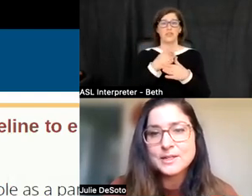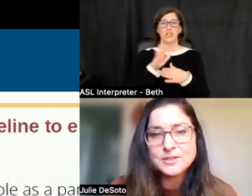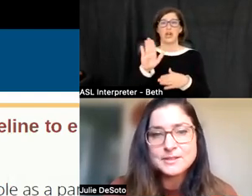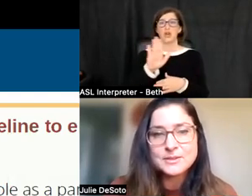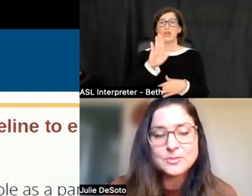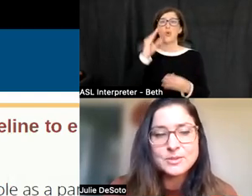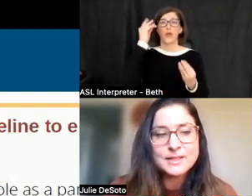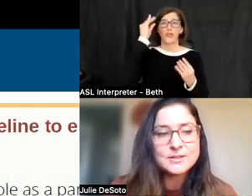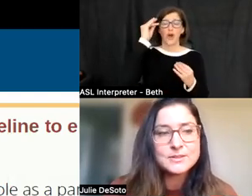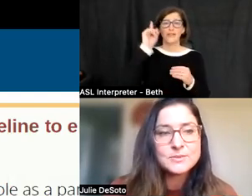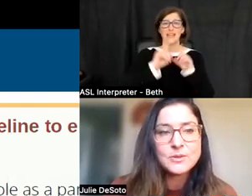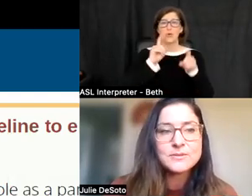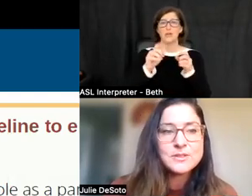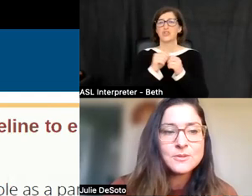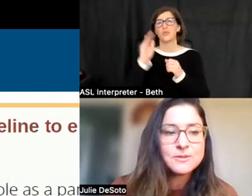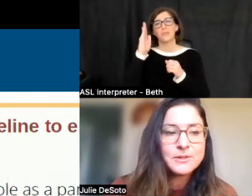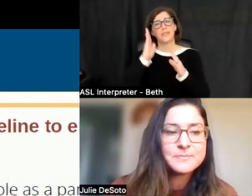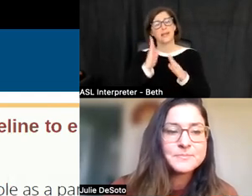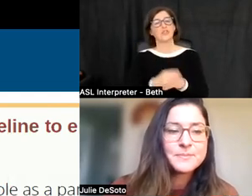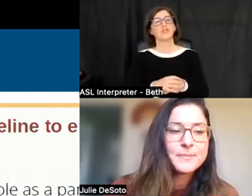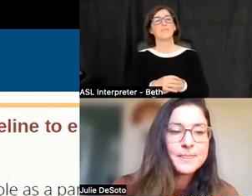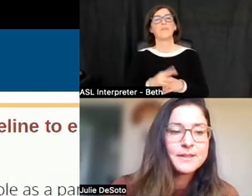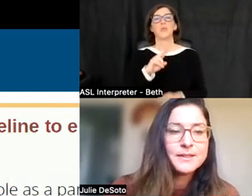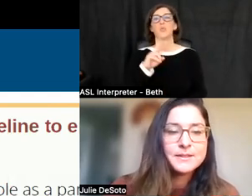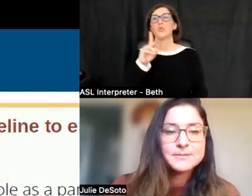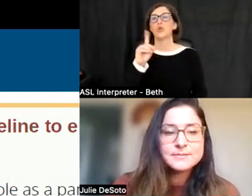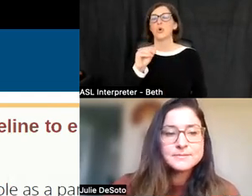and questions with the presenters. So over to you, Rudo.